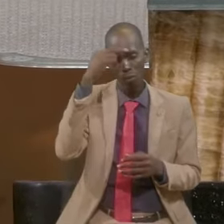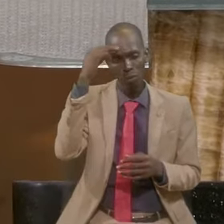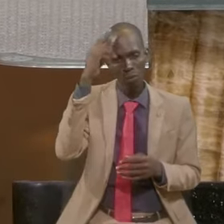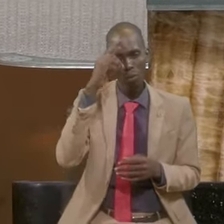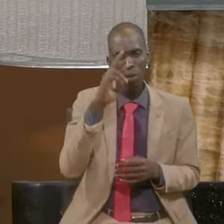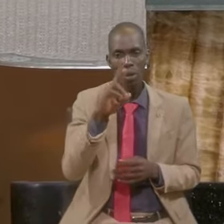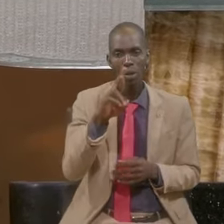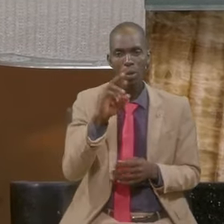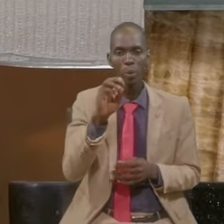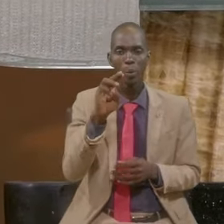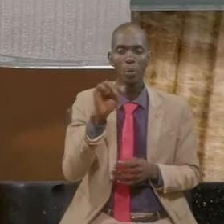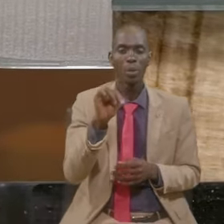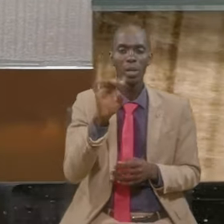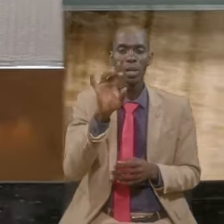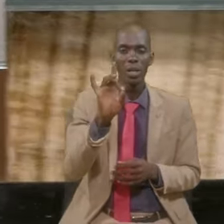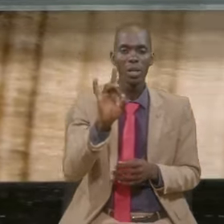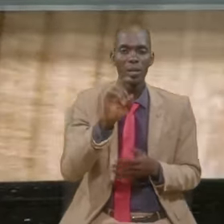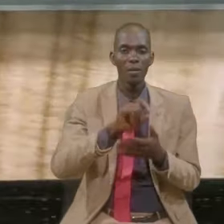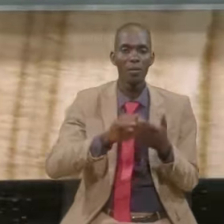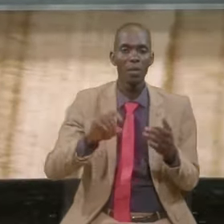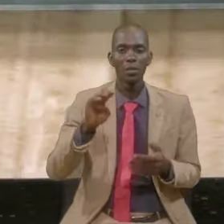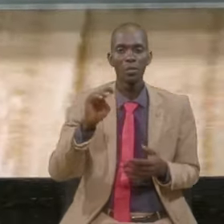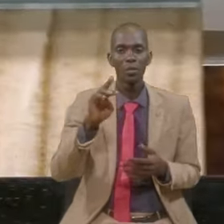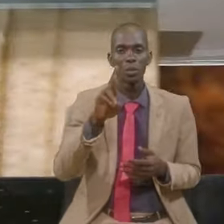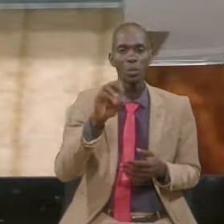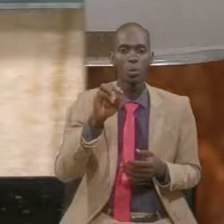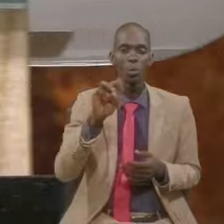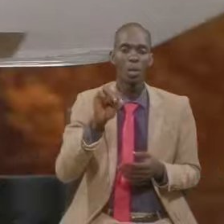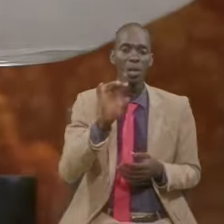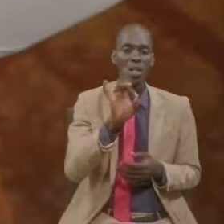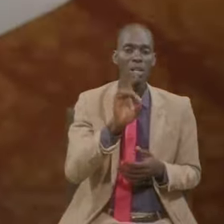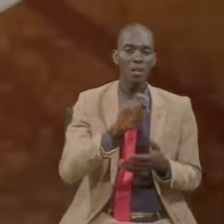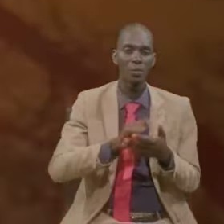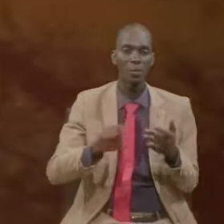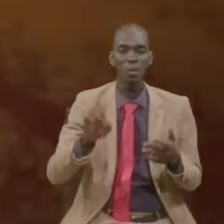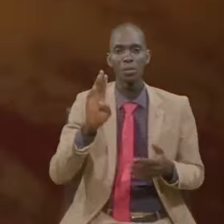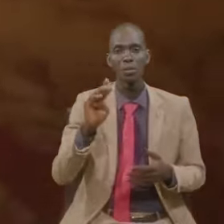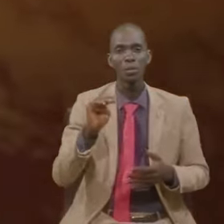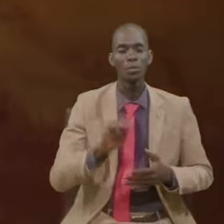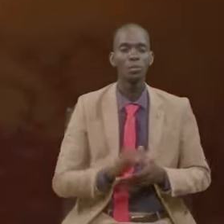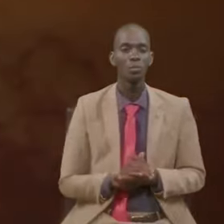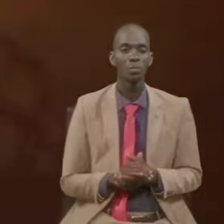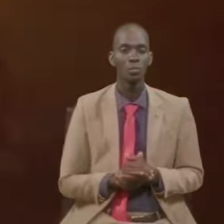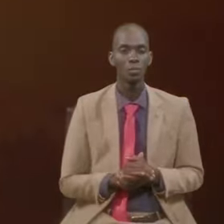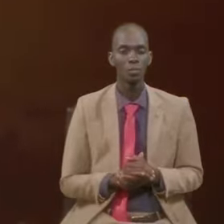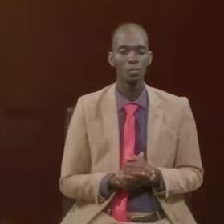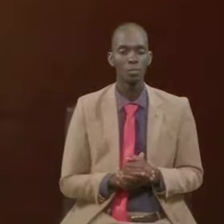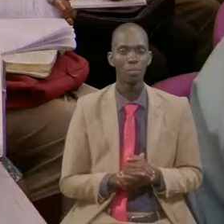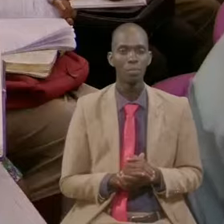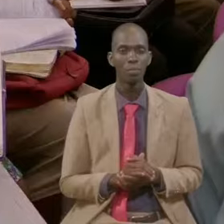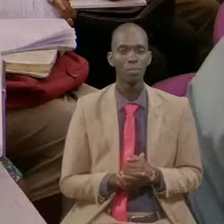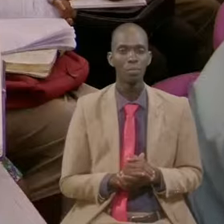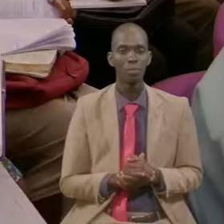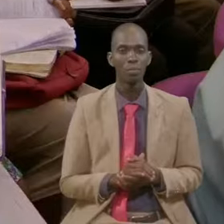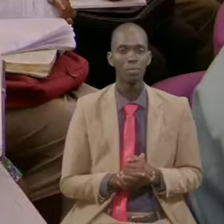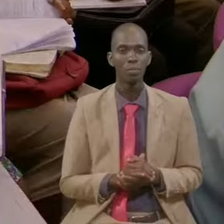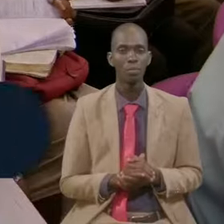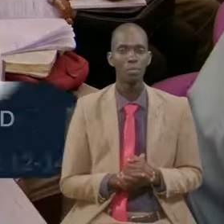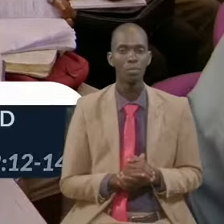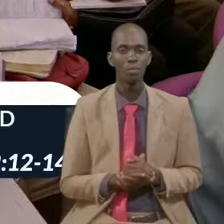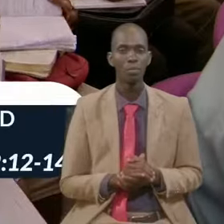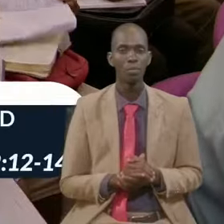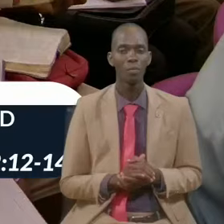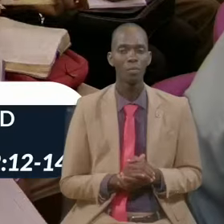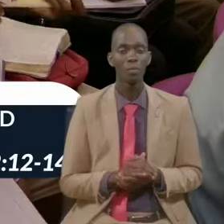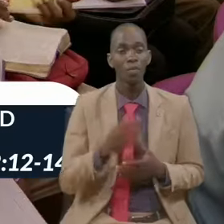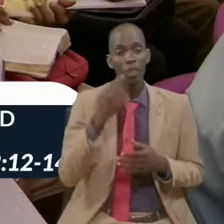chapter 8, reading from verse 14. Romans chapter 8, reading from verse 14.